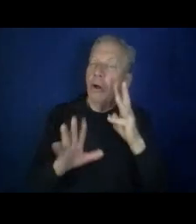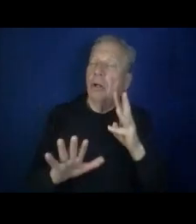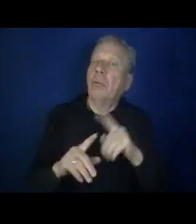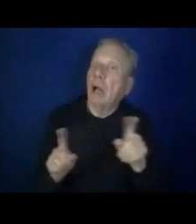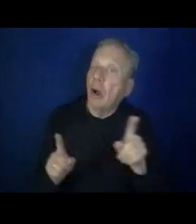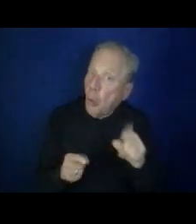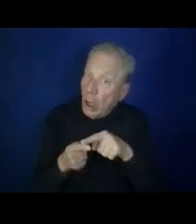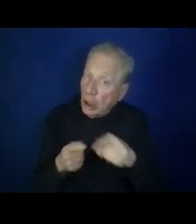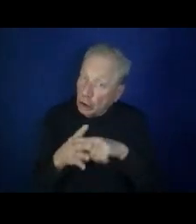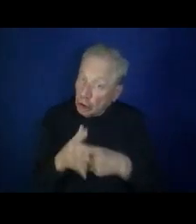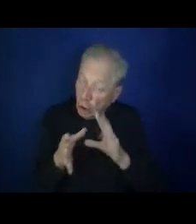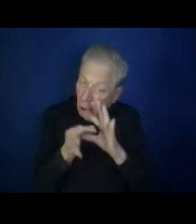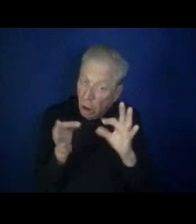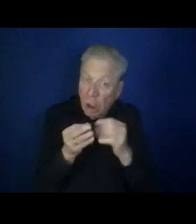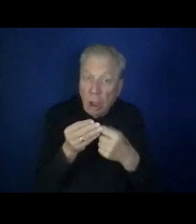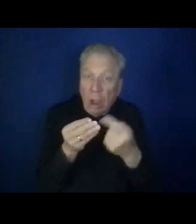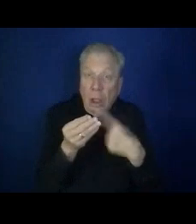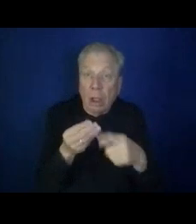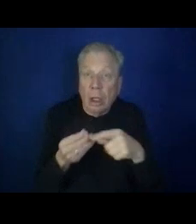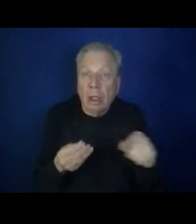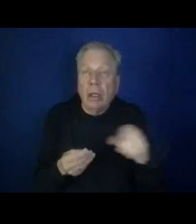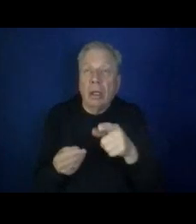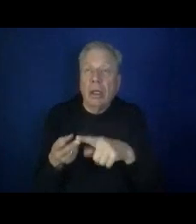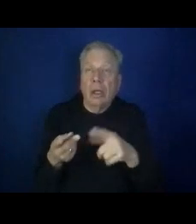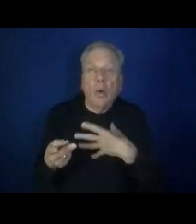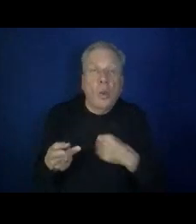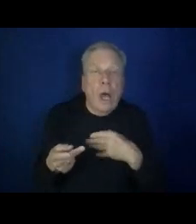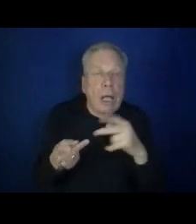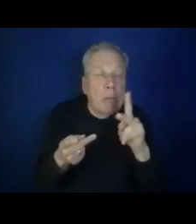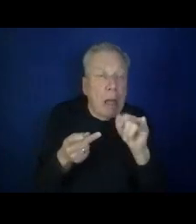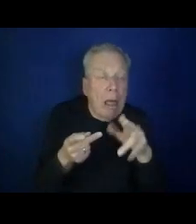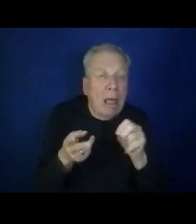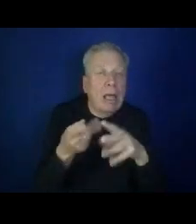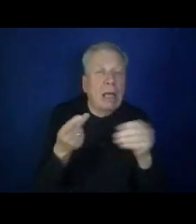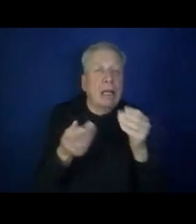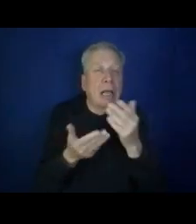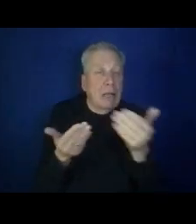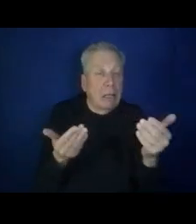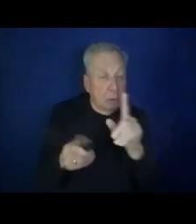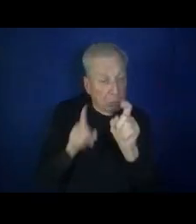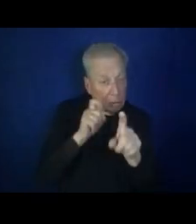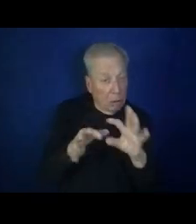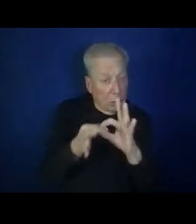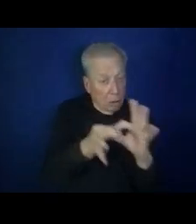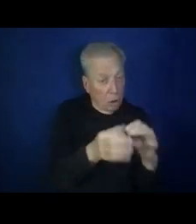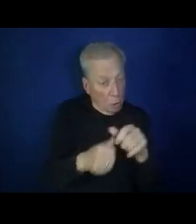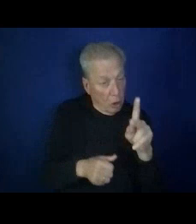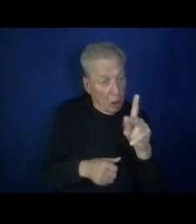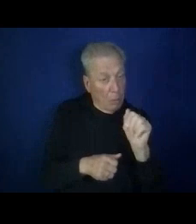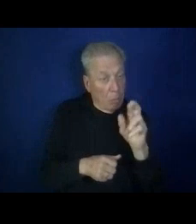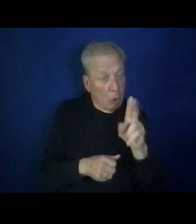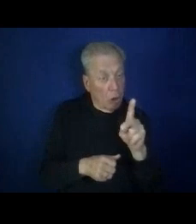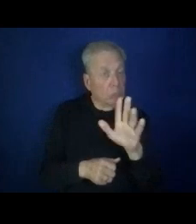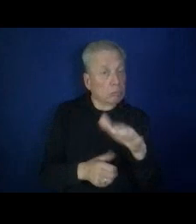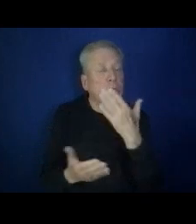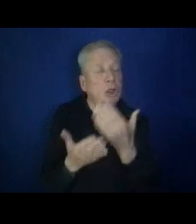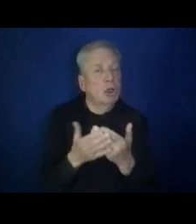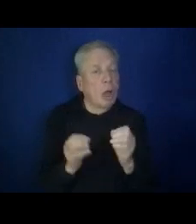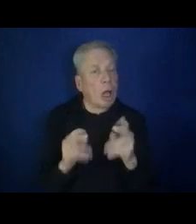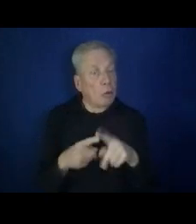you start talking about things like white bark pine and start asking some questions in the park, it's a great opportunity to get people to think